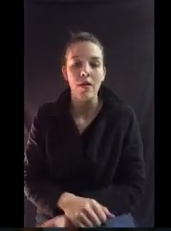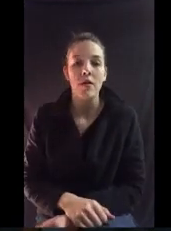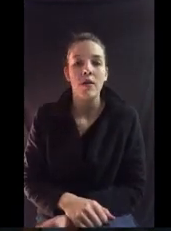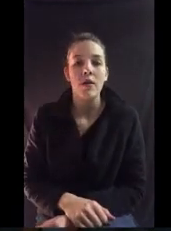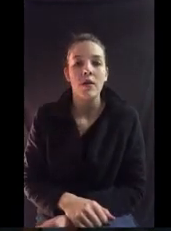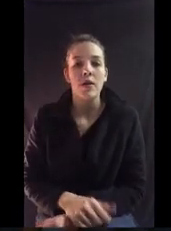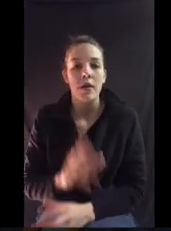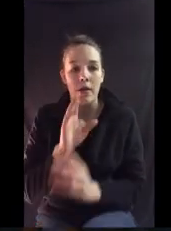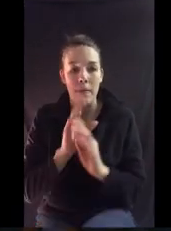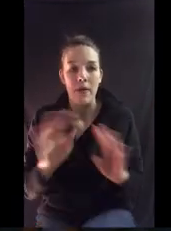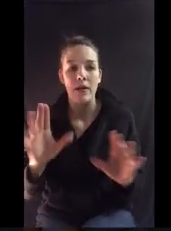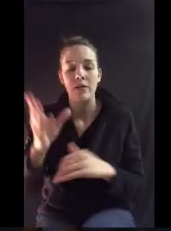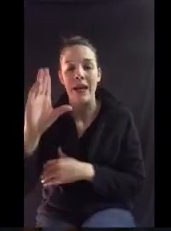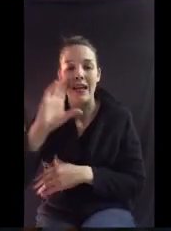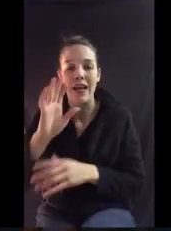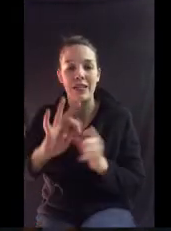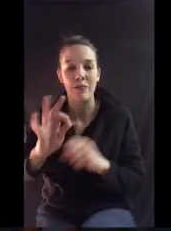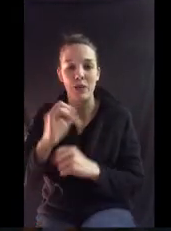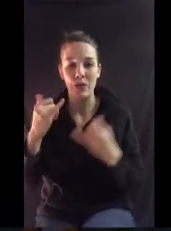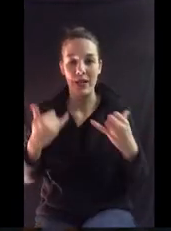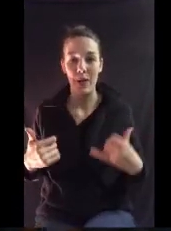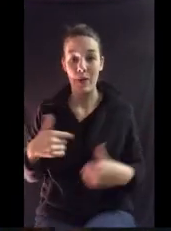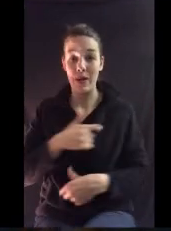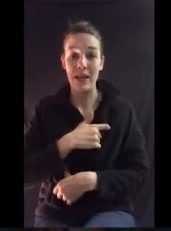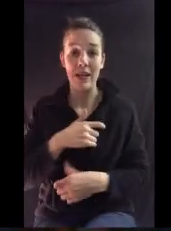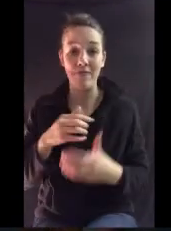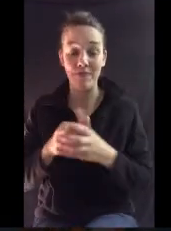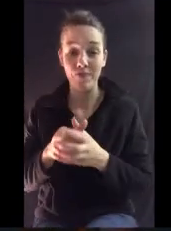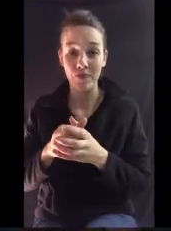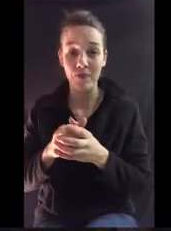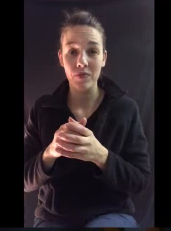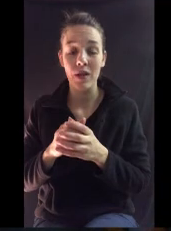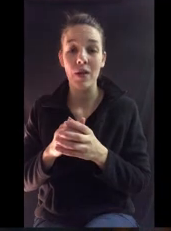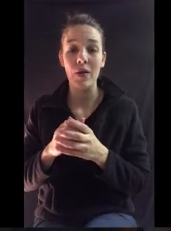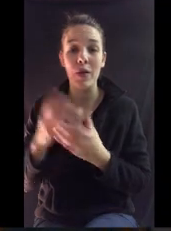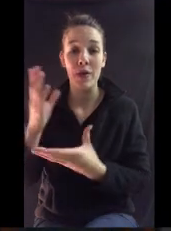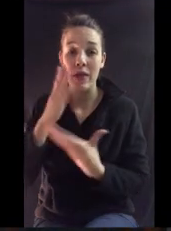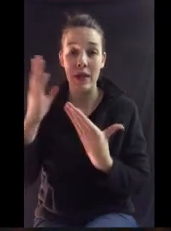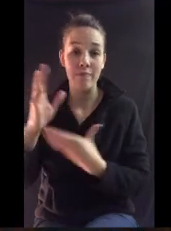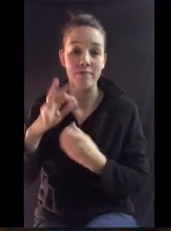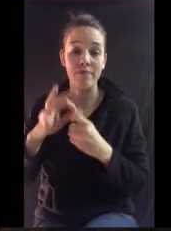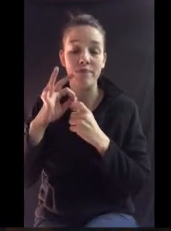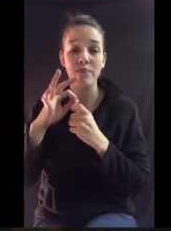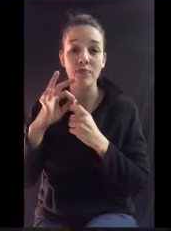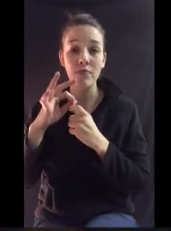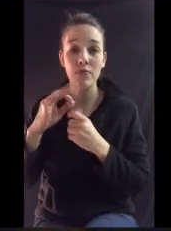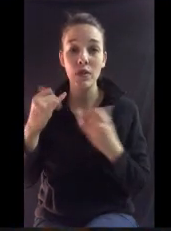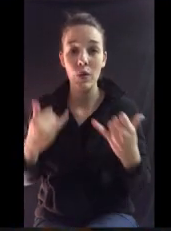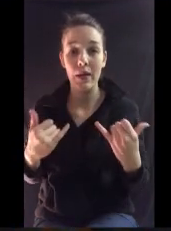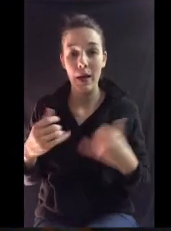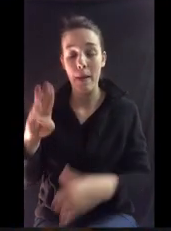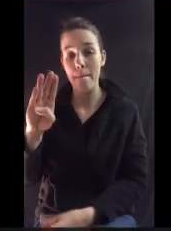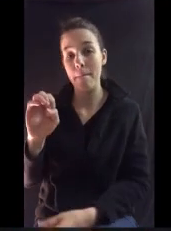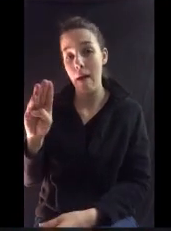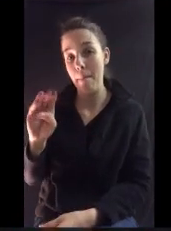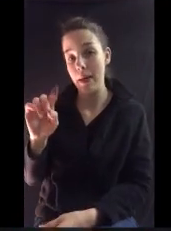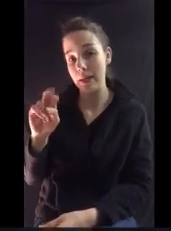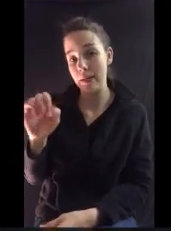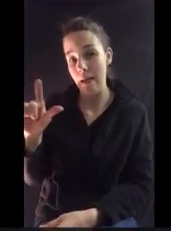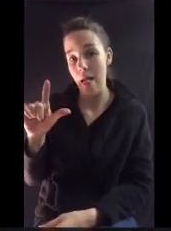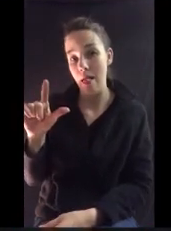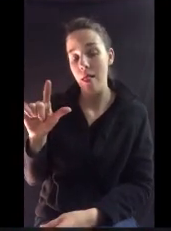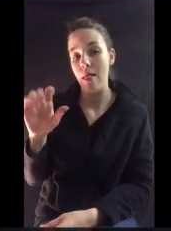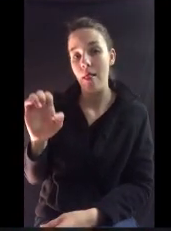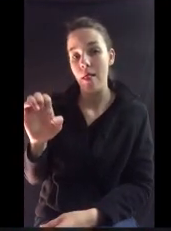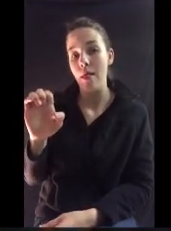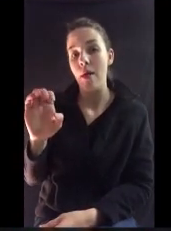and hears them. Be blessed by God's Spirit this day as we gather. We lift up especially this day prayers